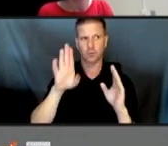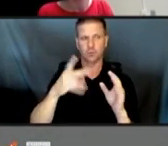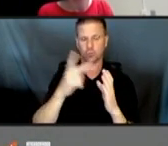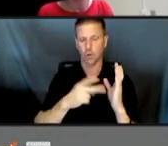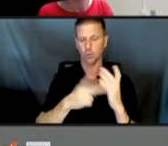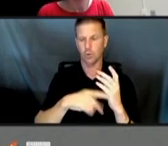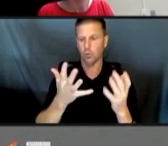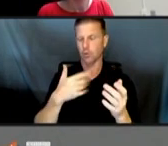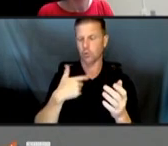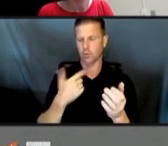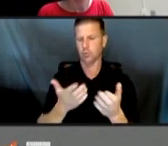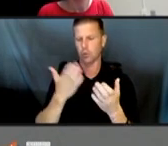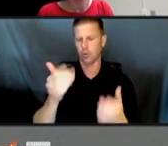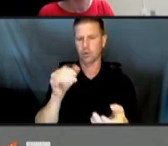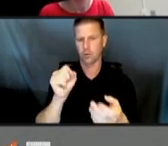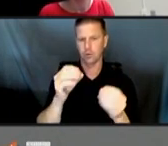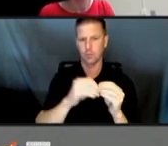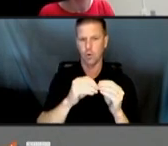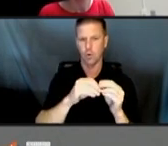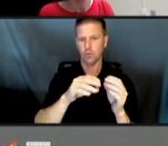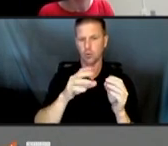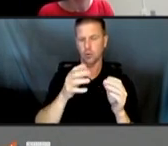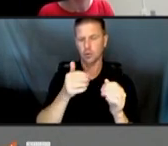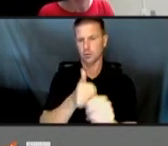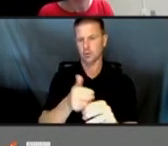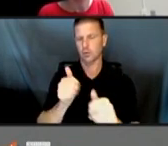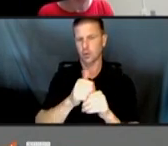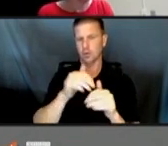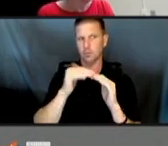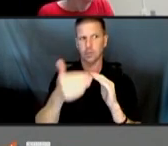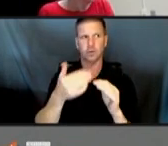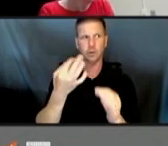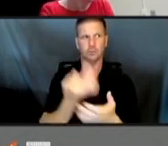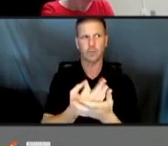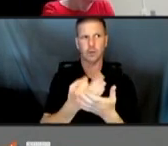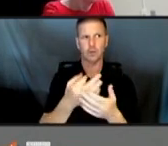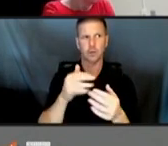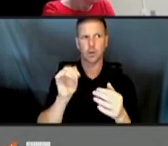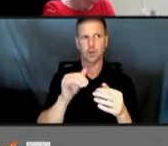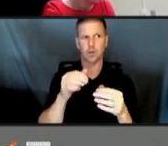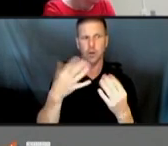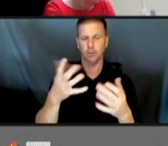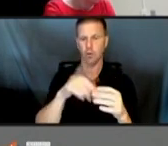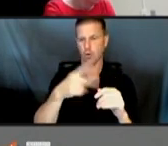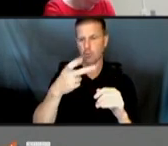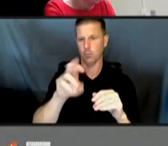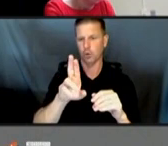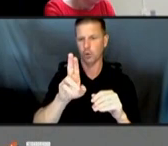we're proposing here is a bit more in line with what peer funders are also offering on a per unit basis.